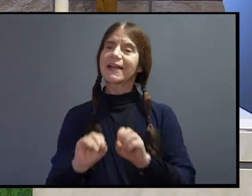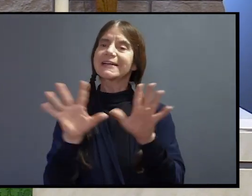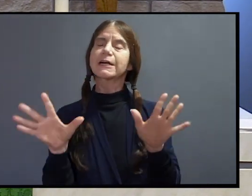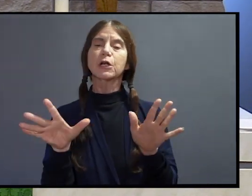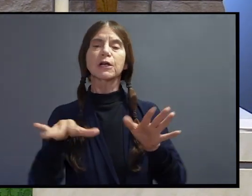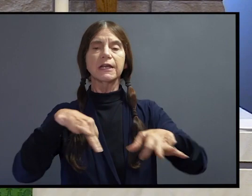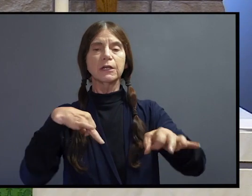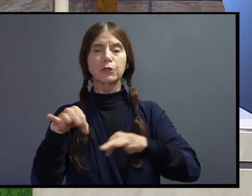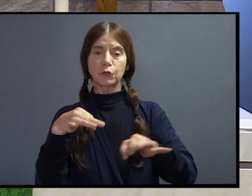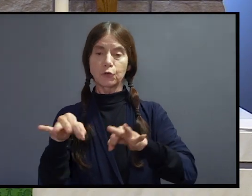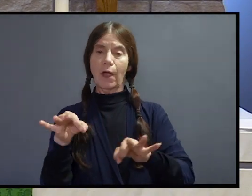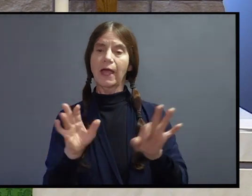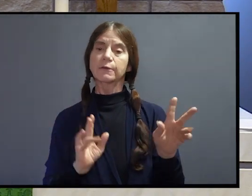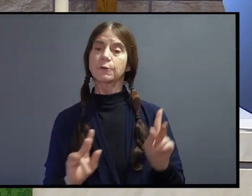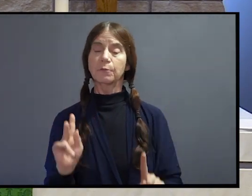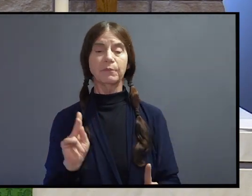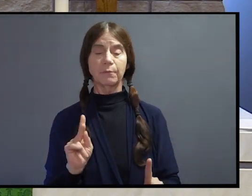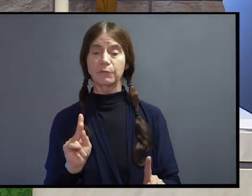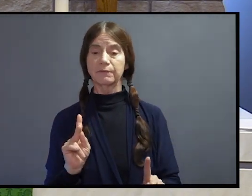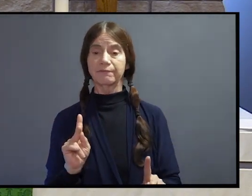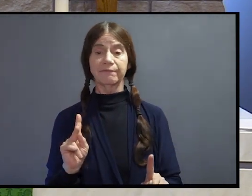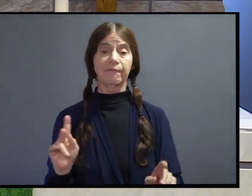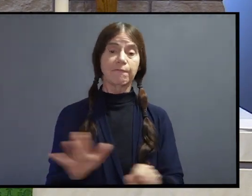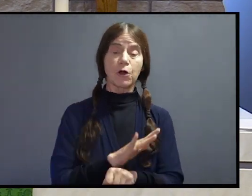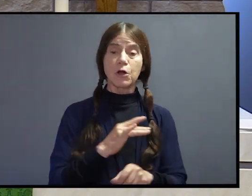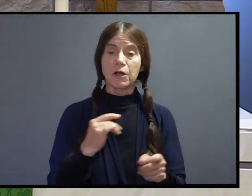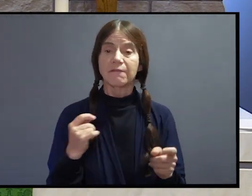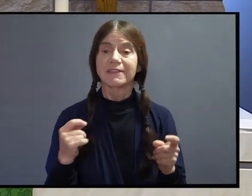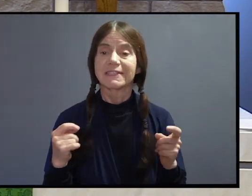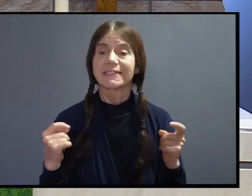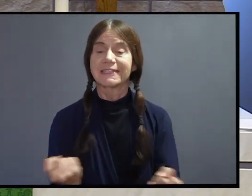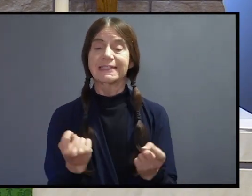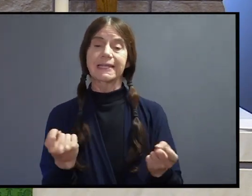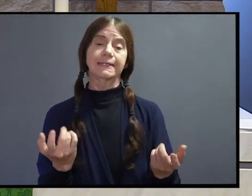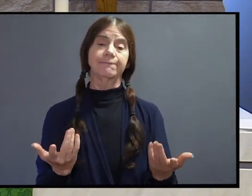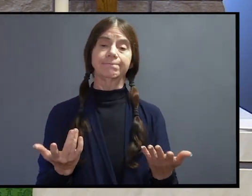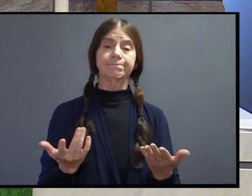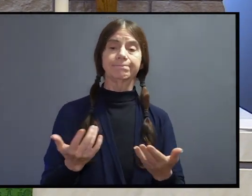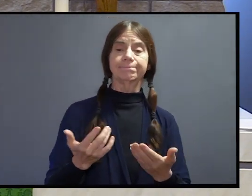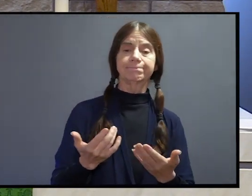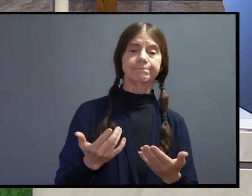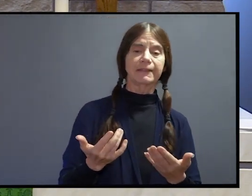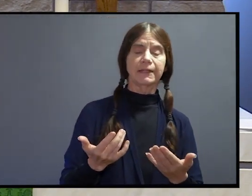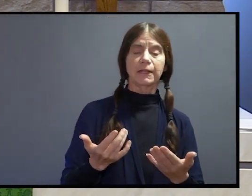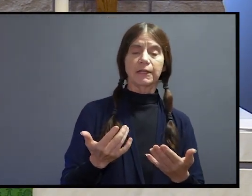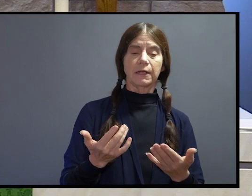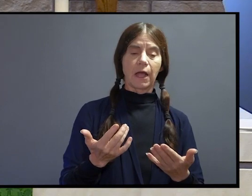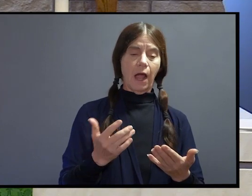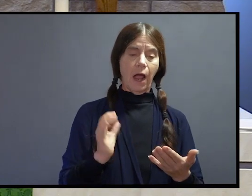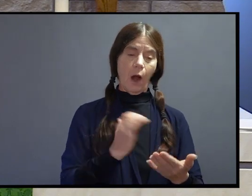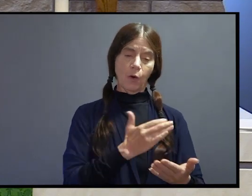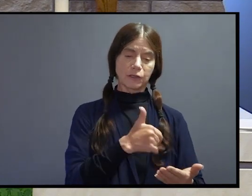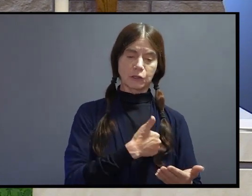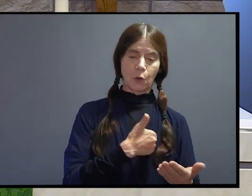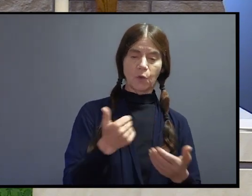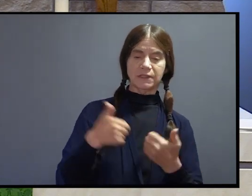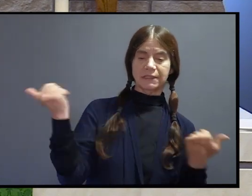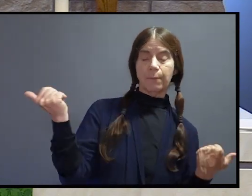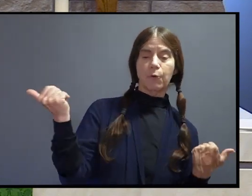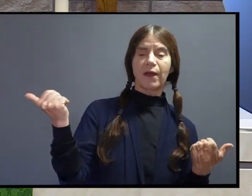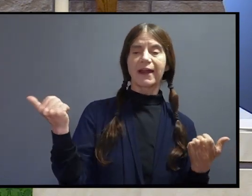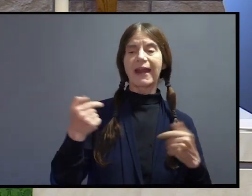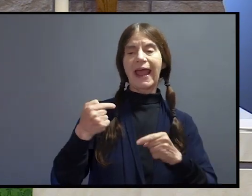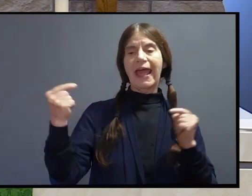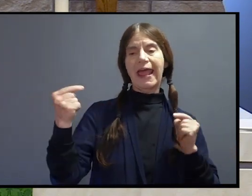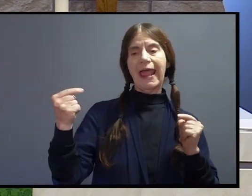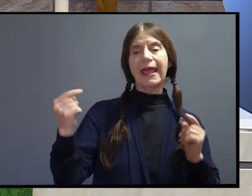we are by nature, that we are spiritually dead, blind, and enemies